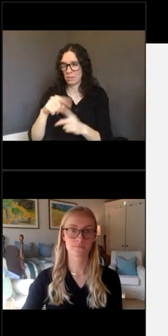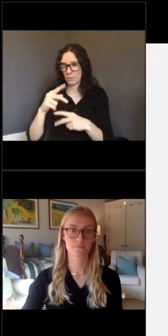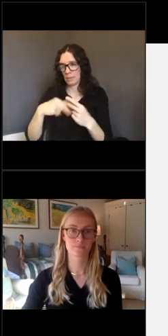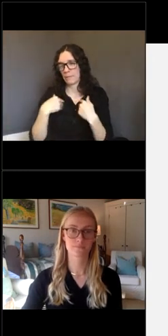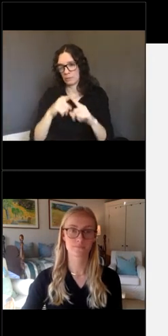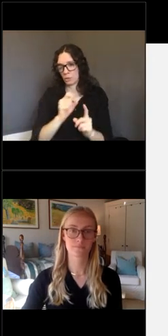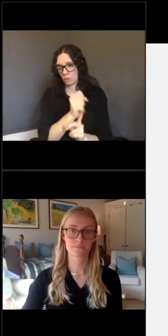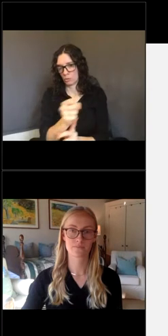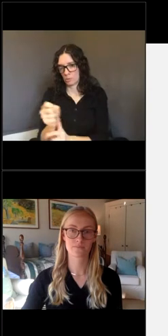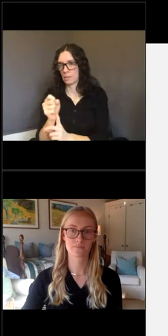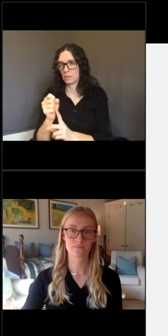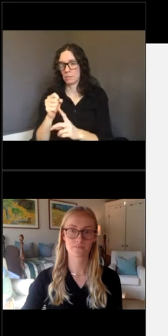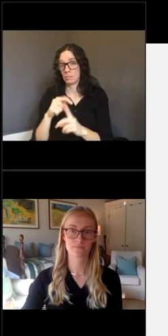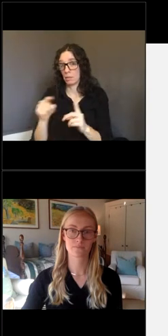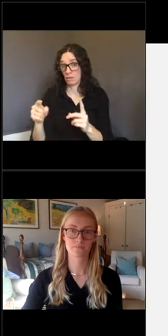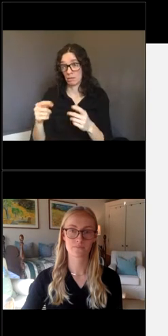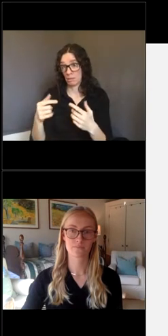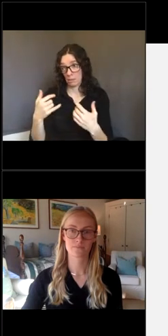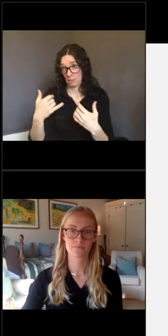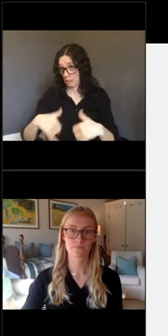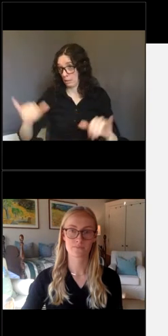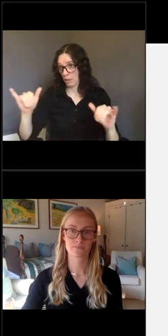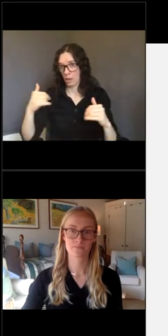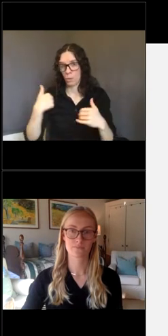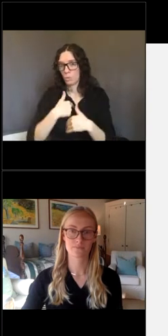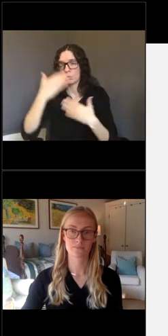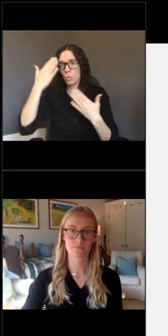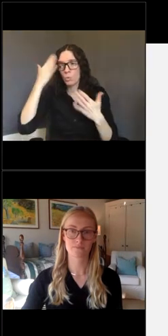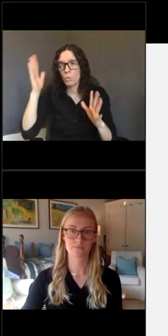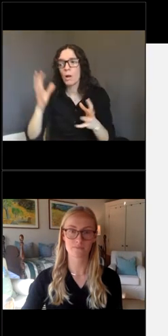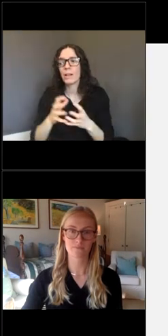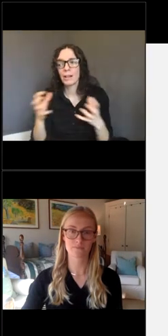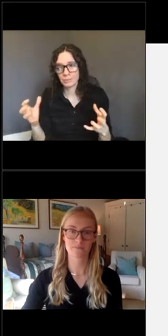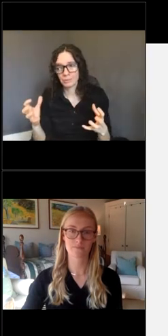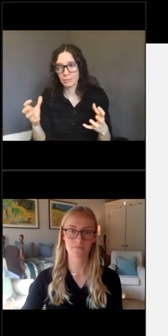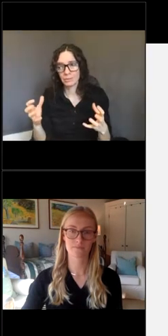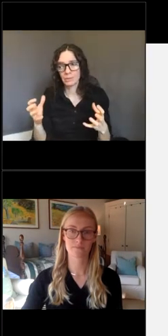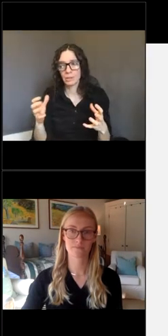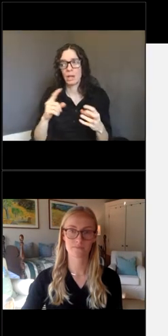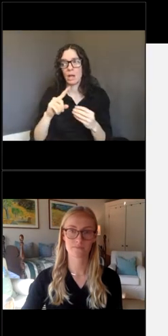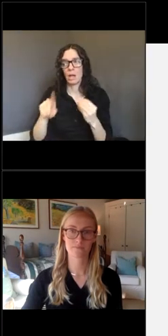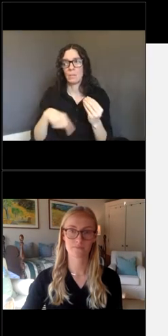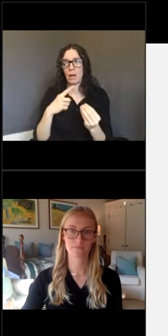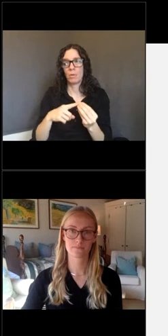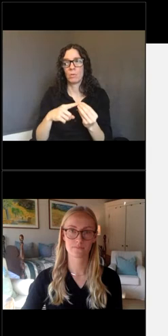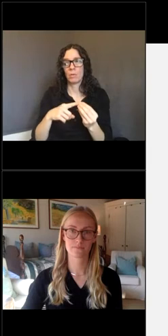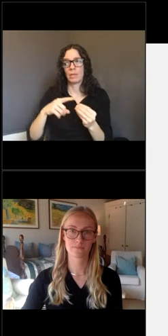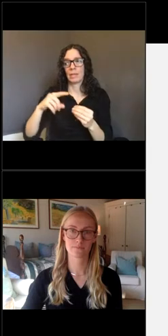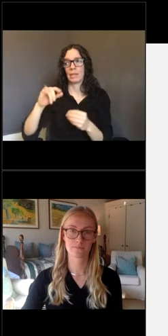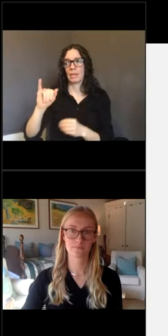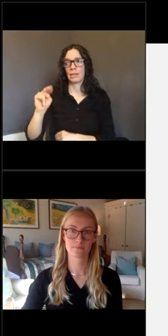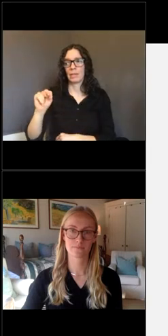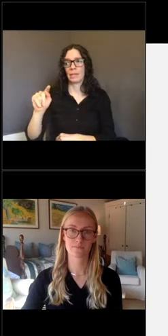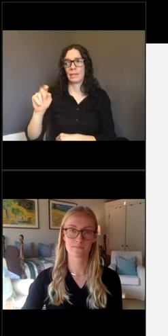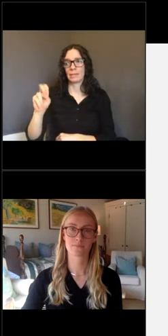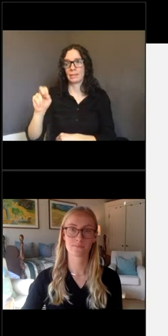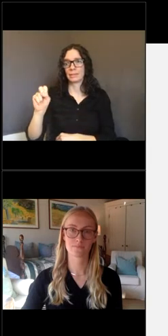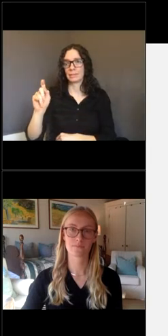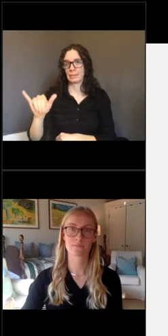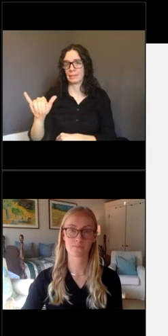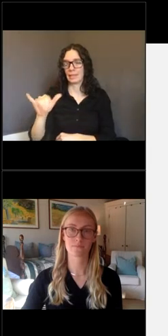do not know in terms of the intensity and the